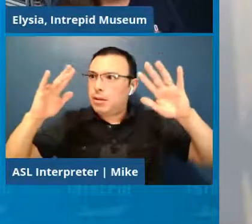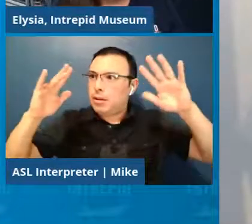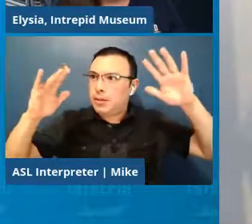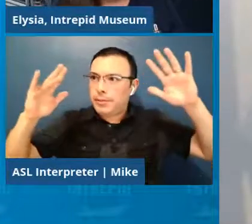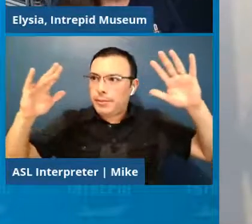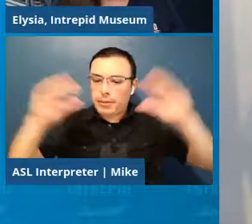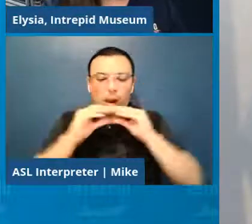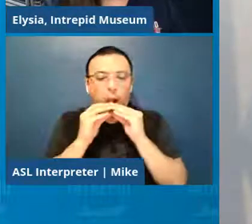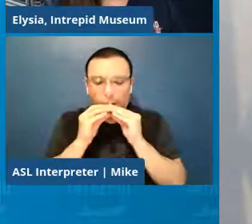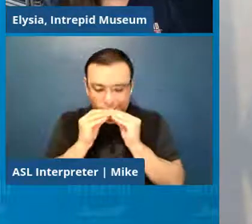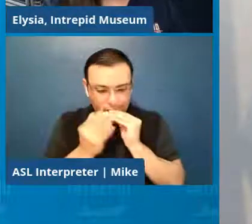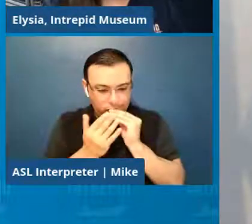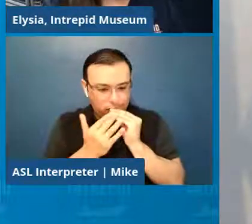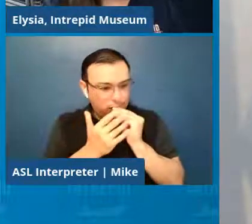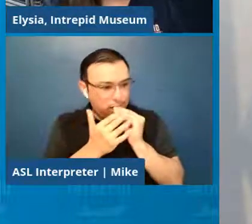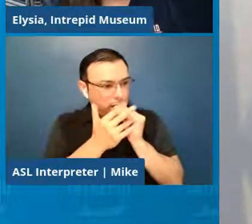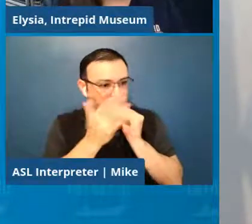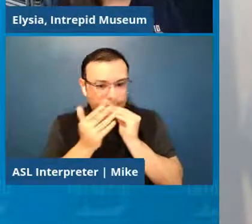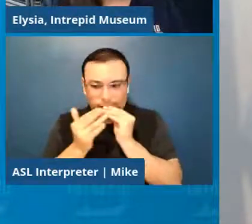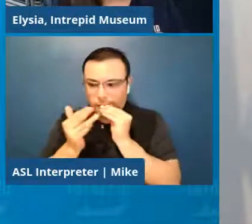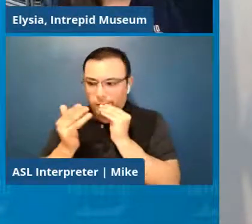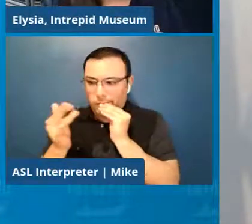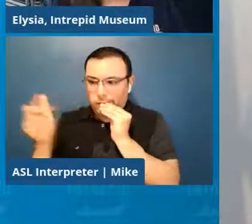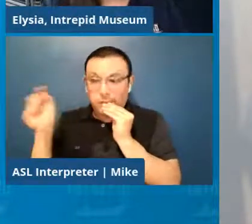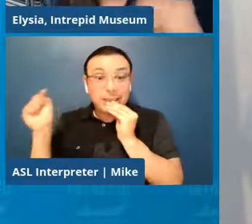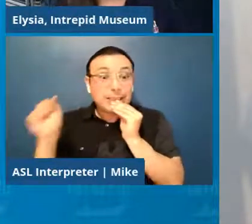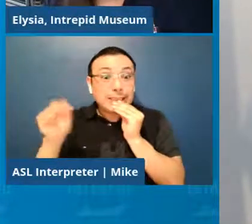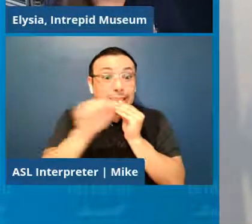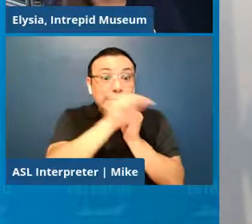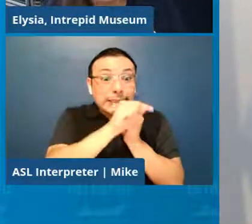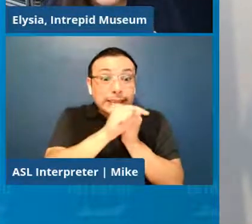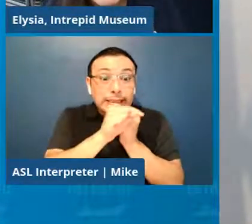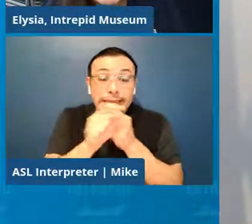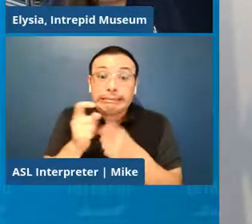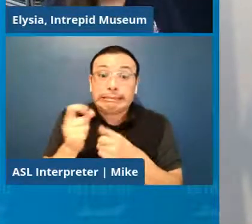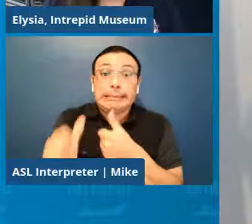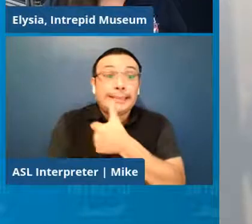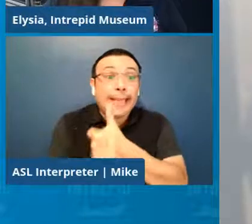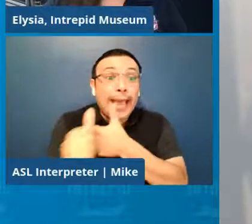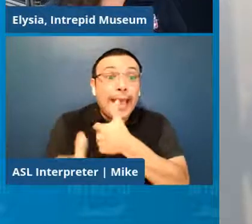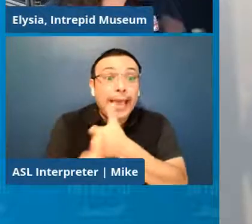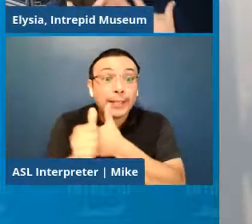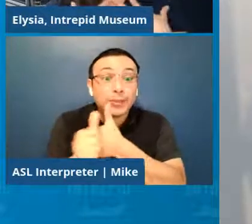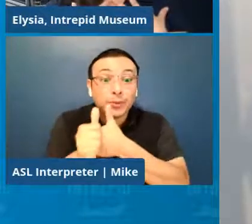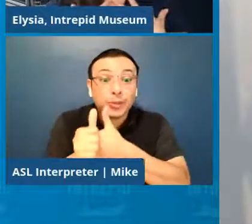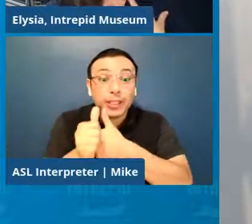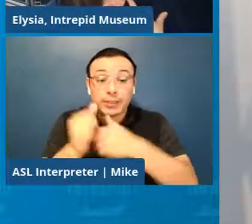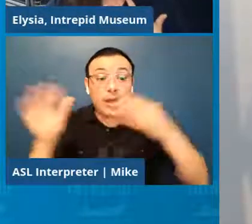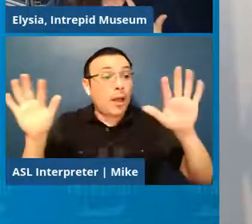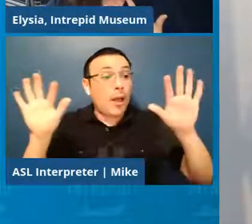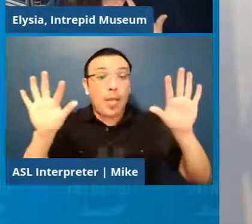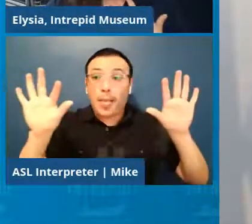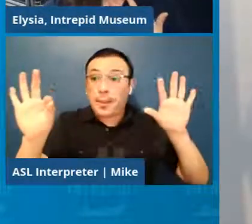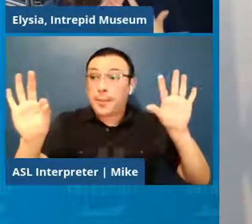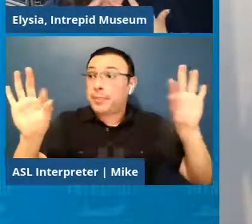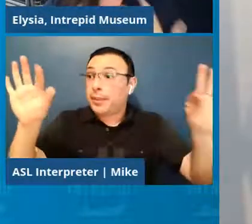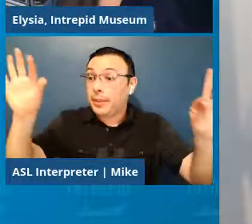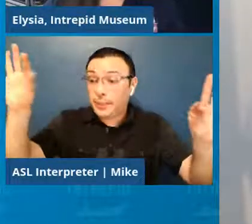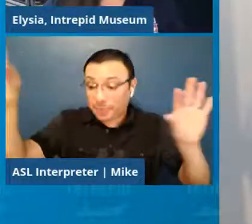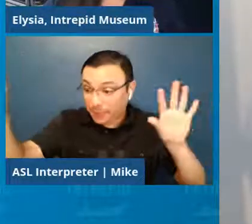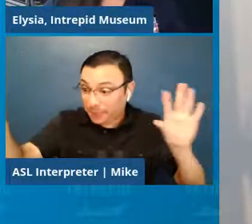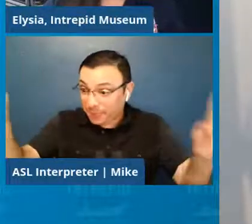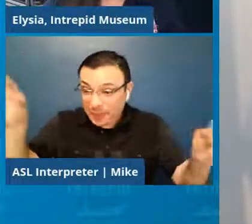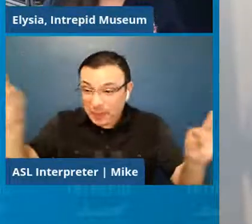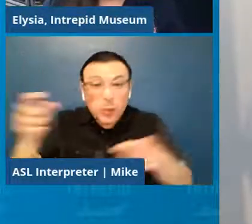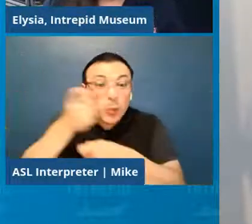incredibly dangerous because, like I said, those crumbs could have gotten lodged into their equipment, or worse, someone could have inhaled them. So,